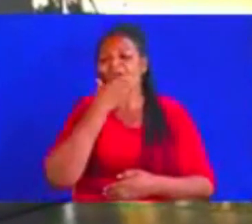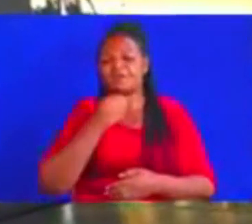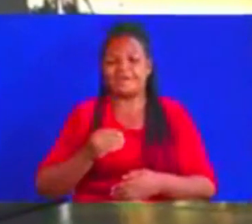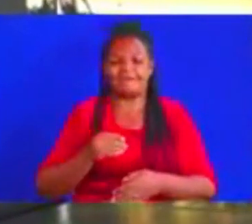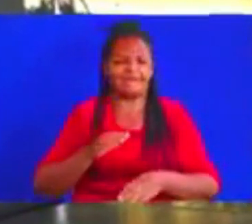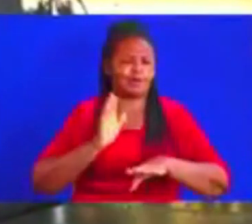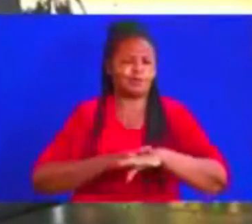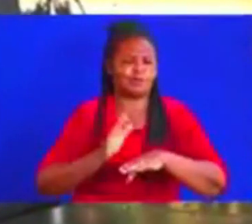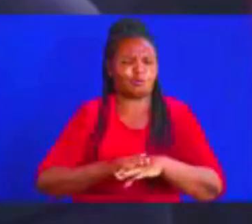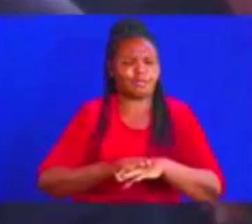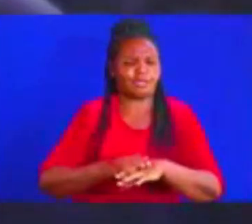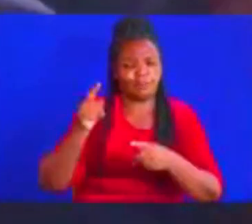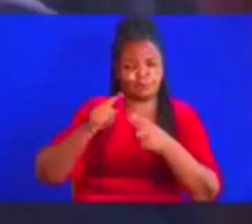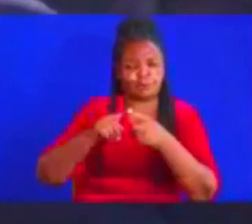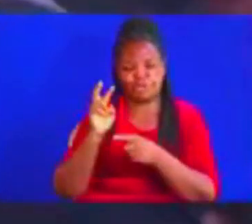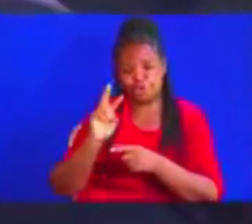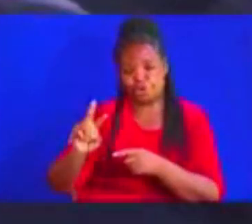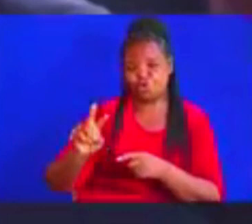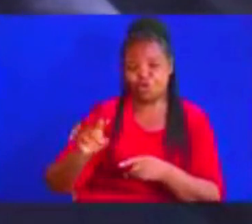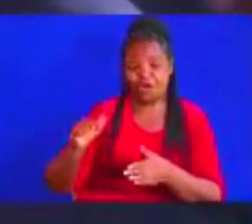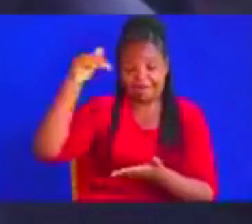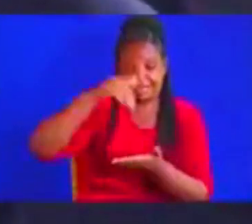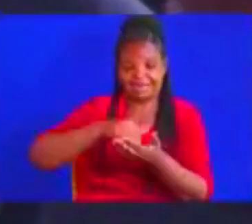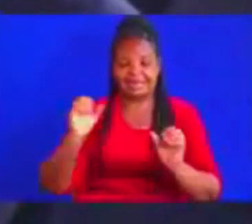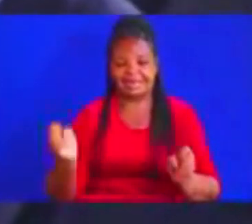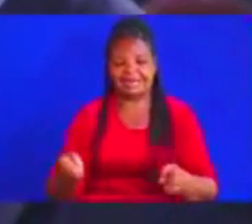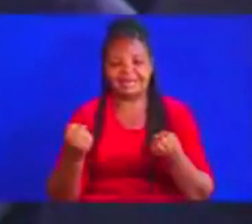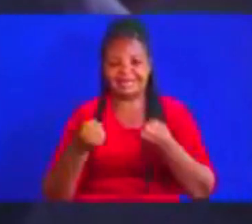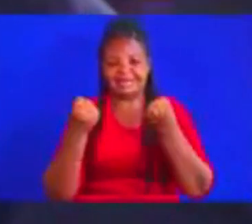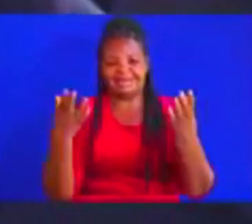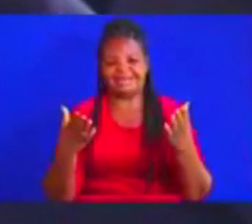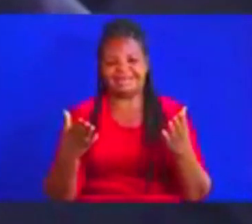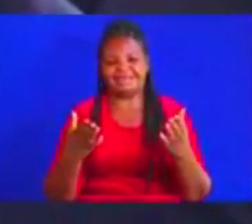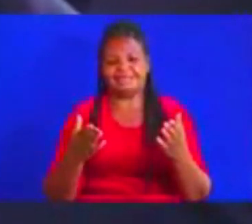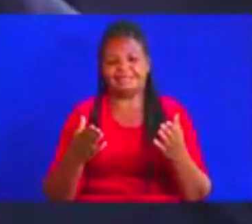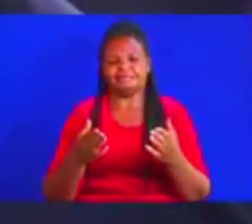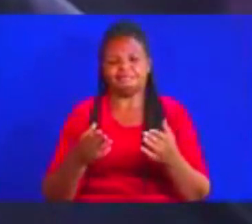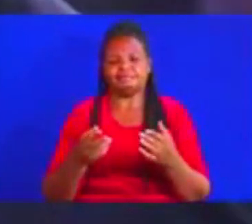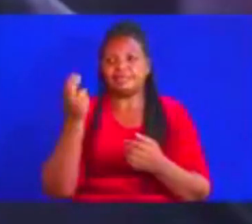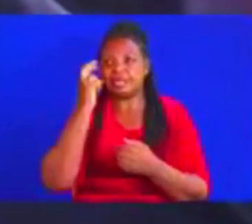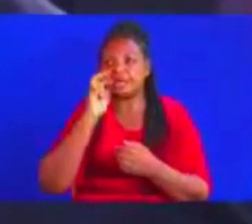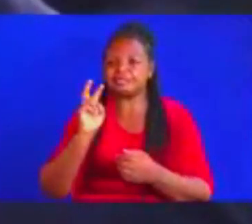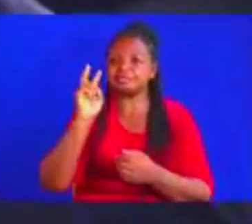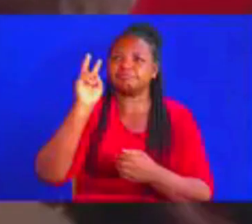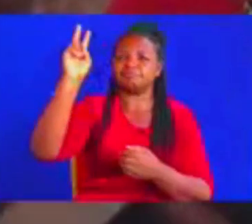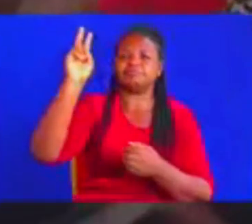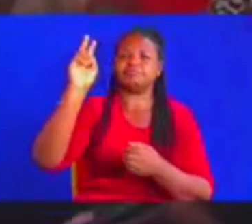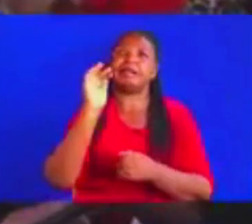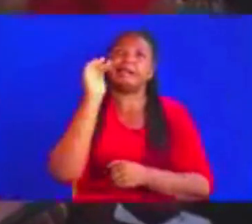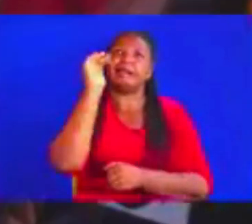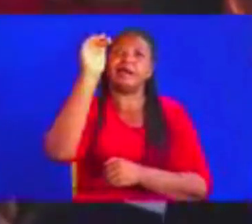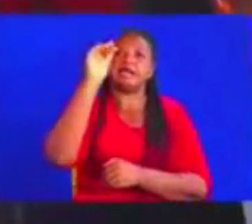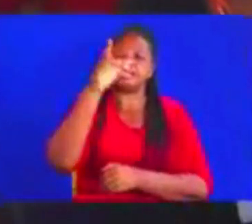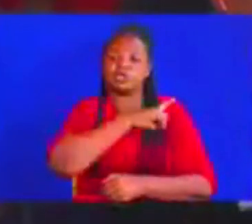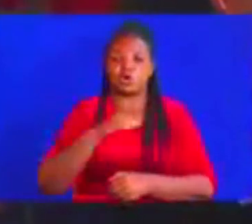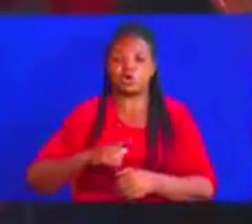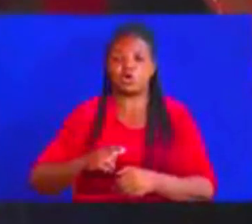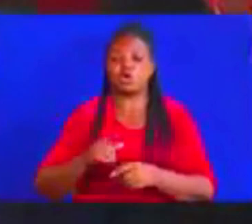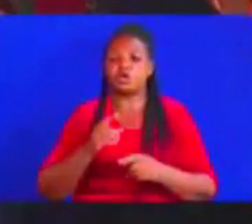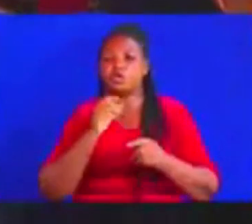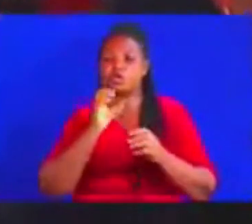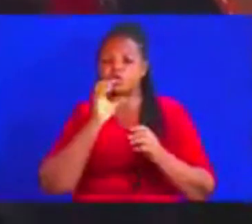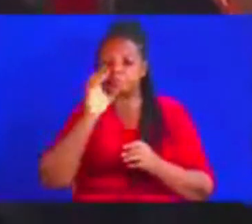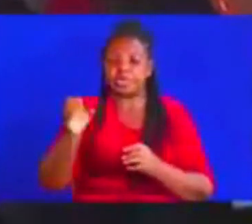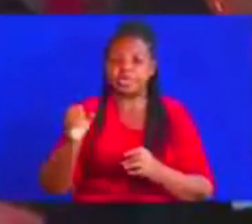again. Hallelujah. Can we lift our hands to heaven and ask the Lord to speak to us right